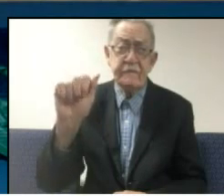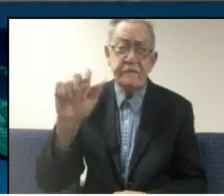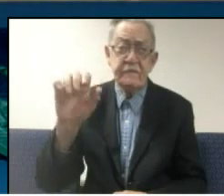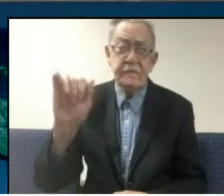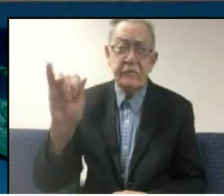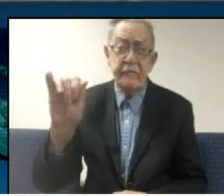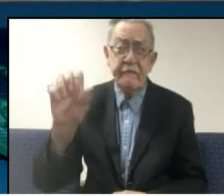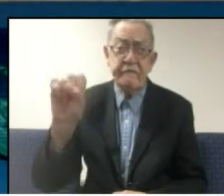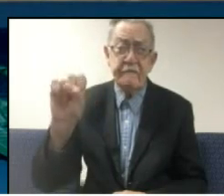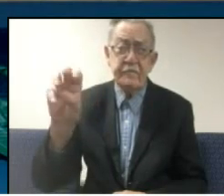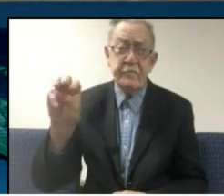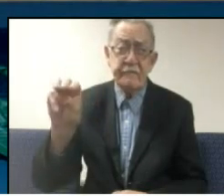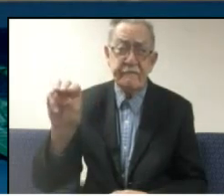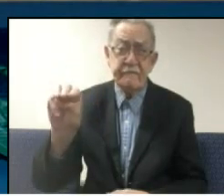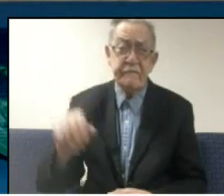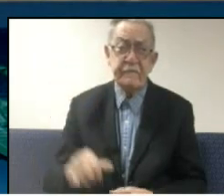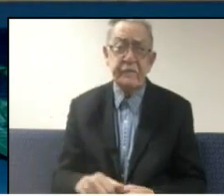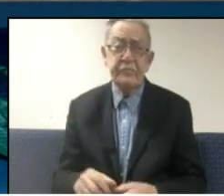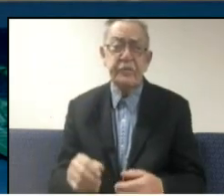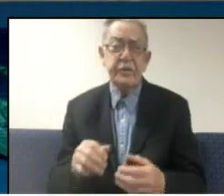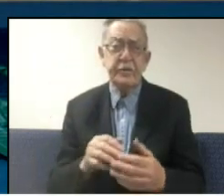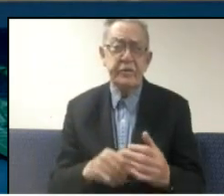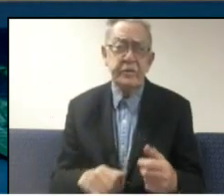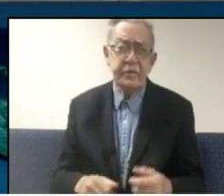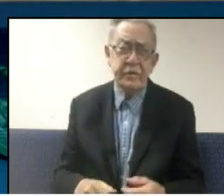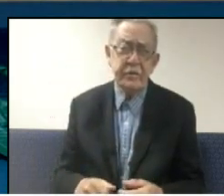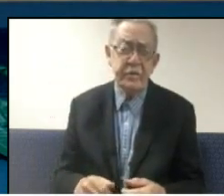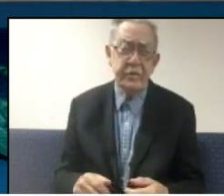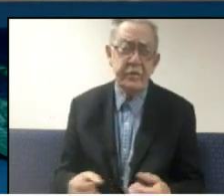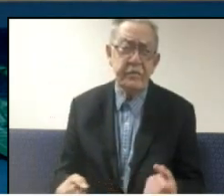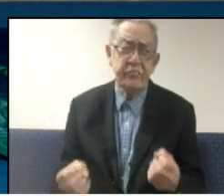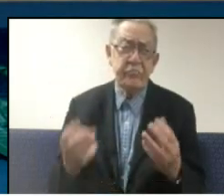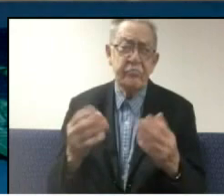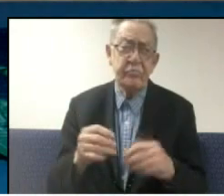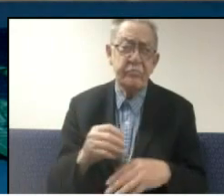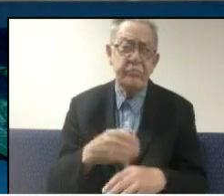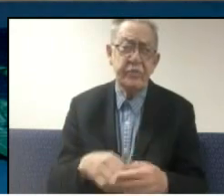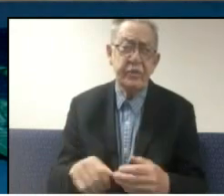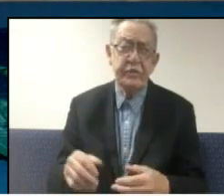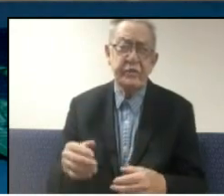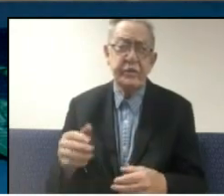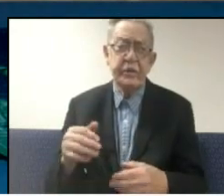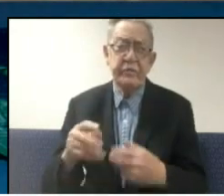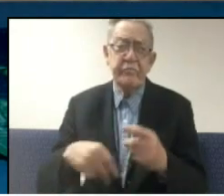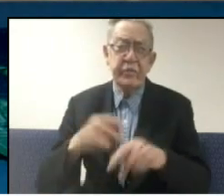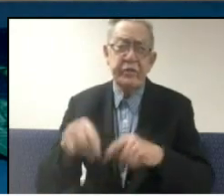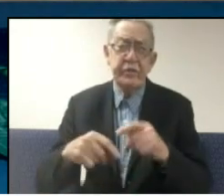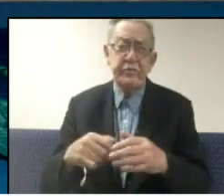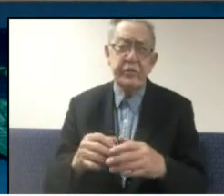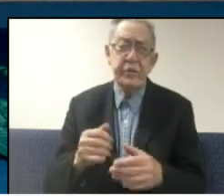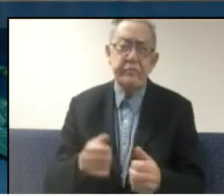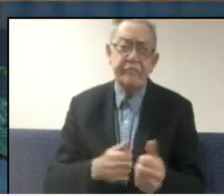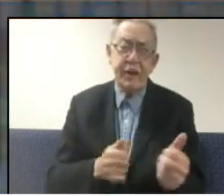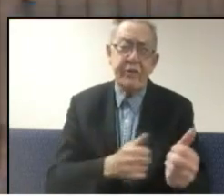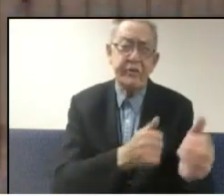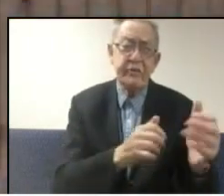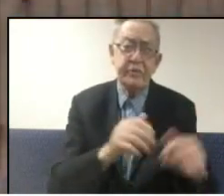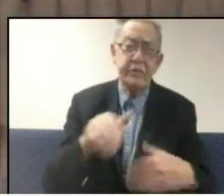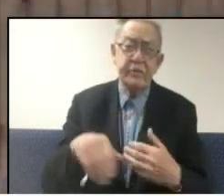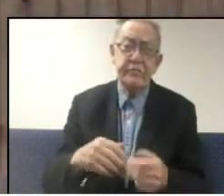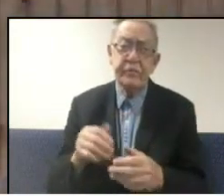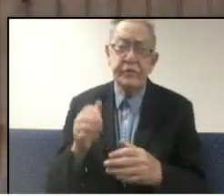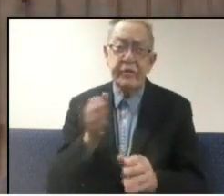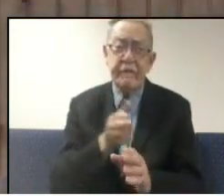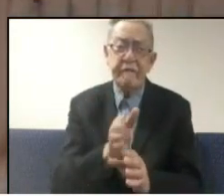student of Judaism. He exceeded many of his contemporaries. This was his career. His career was to